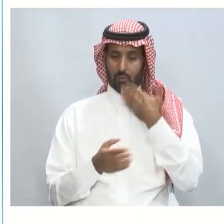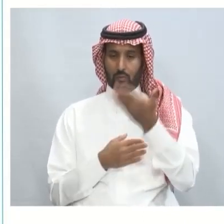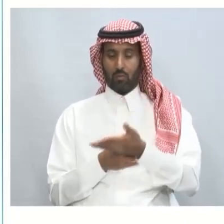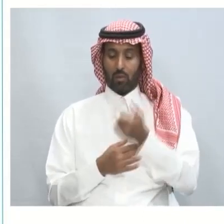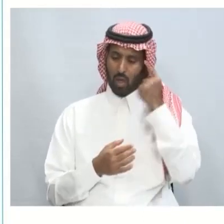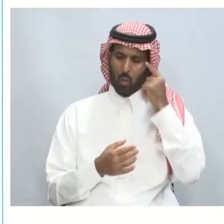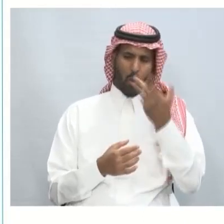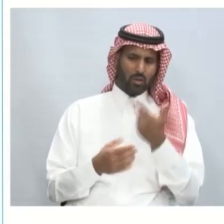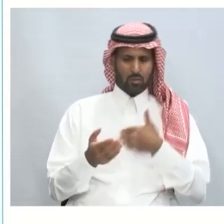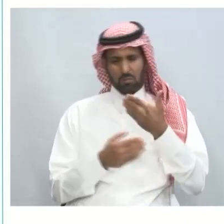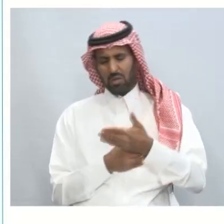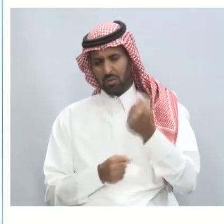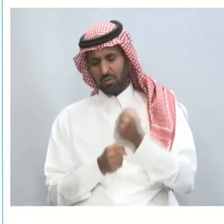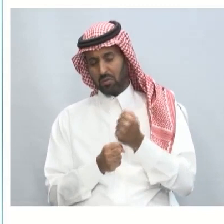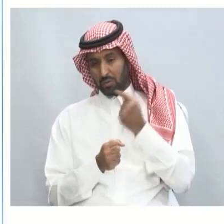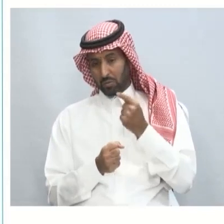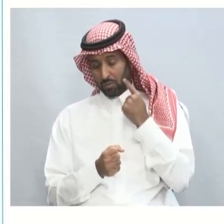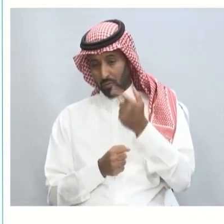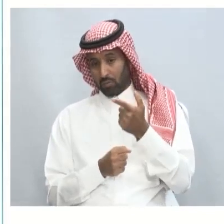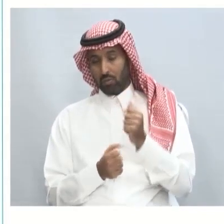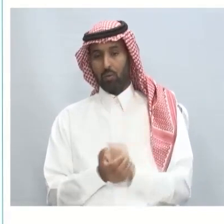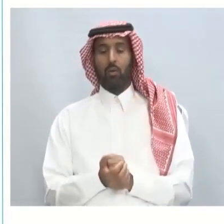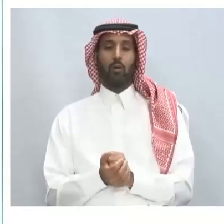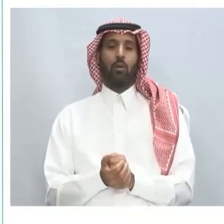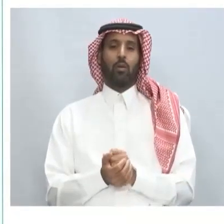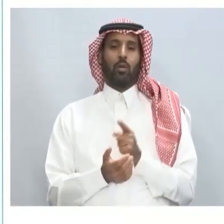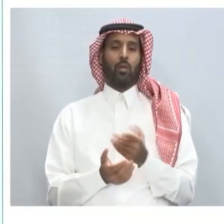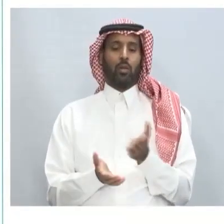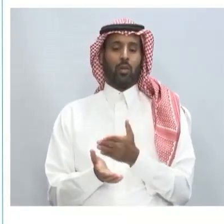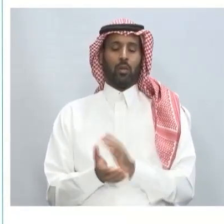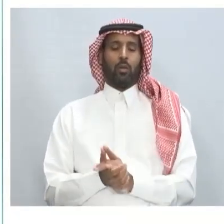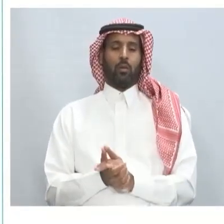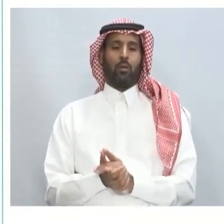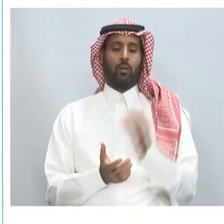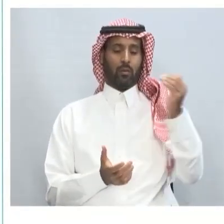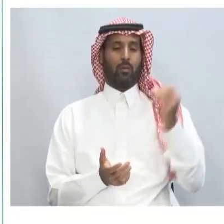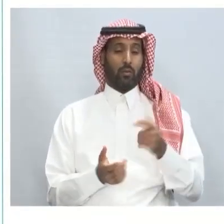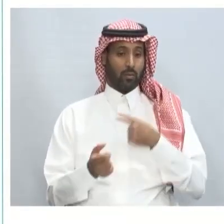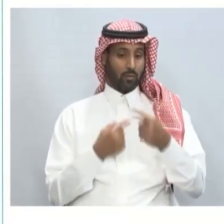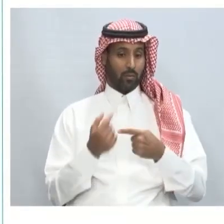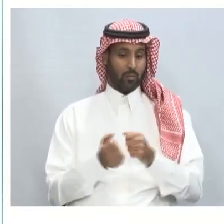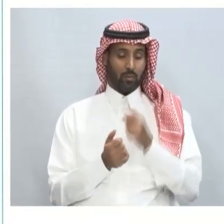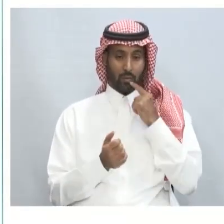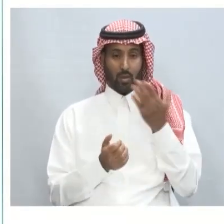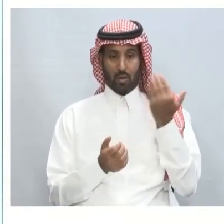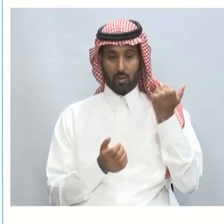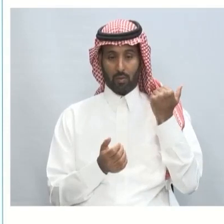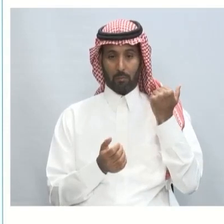to figure out what is suitable for you. So and the revision from